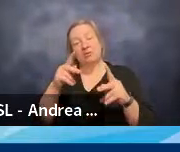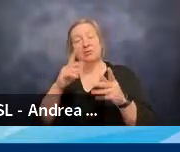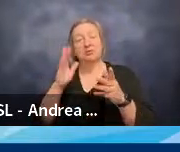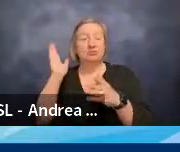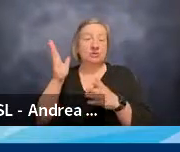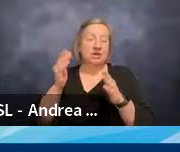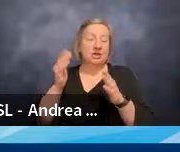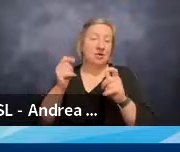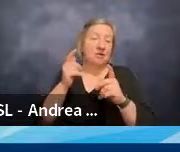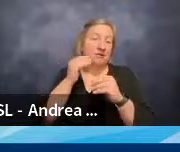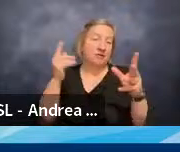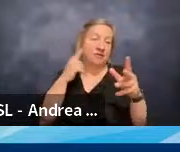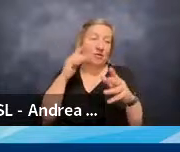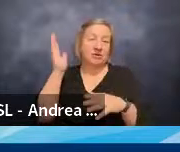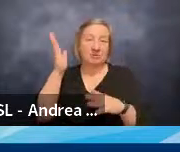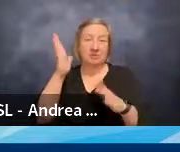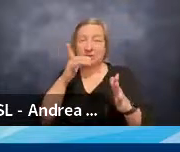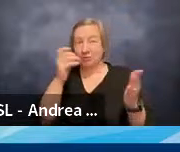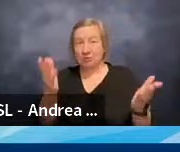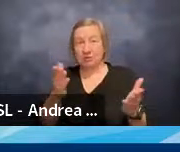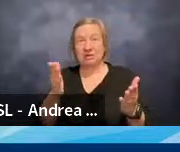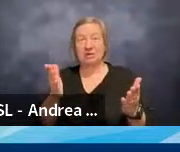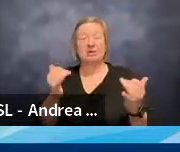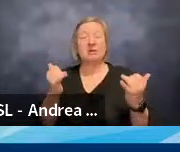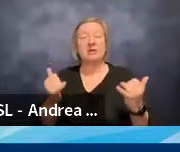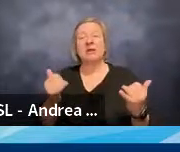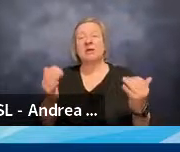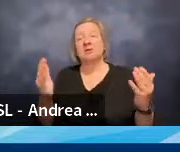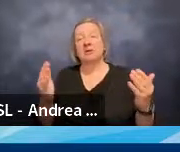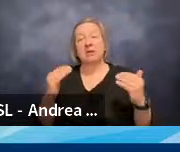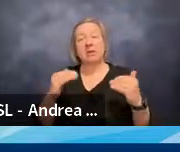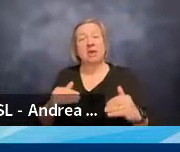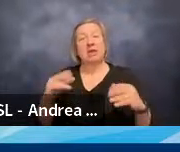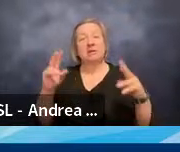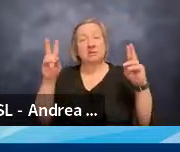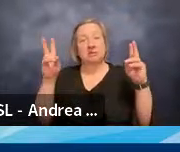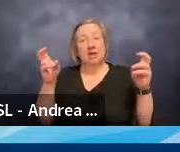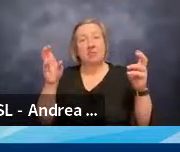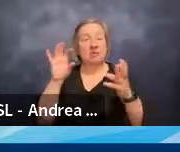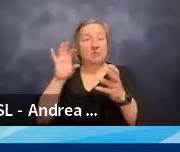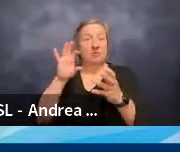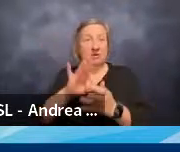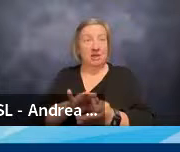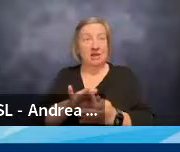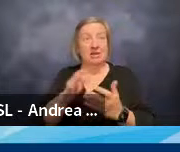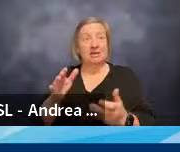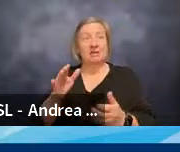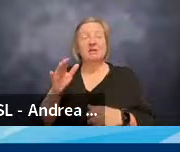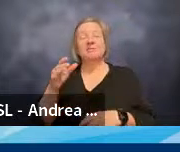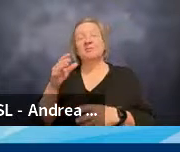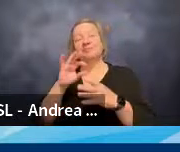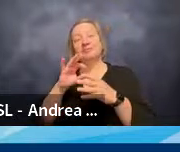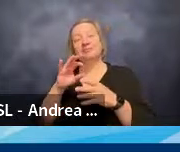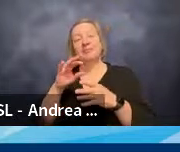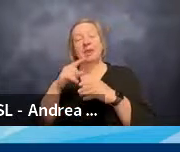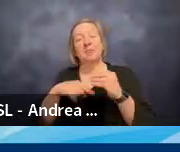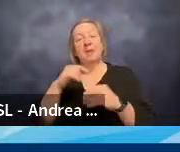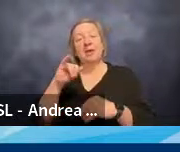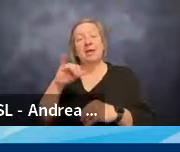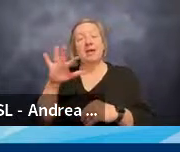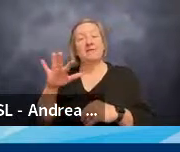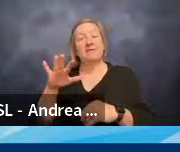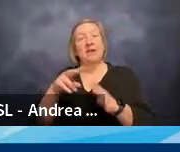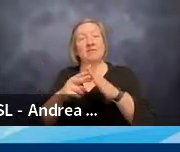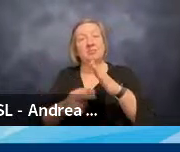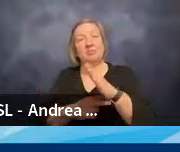information with our speakers that are here. So with that, our next topic related is around the I-5 bridge toll